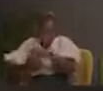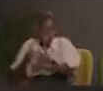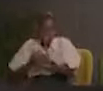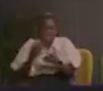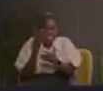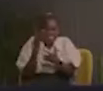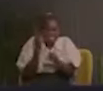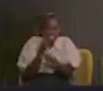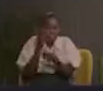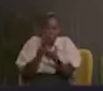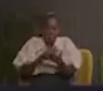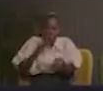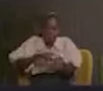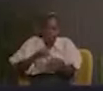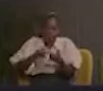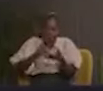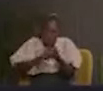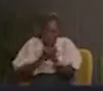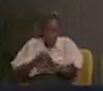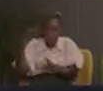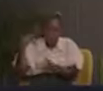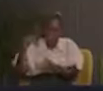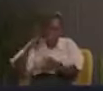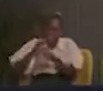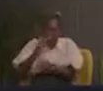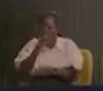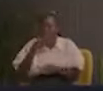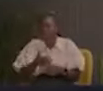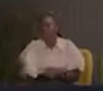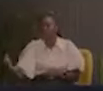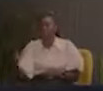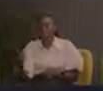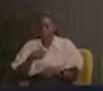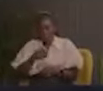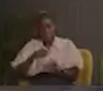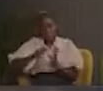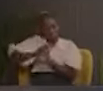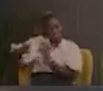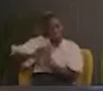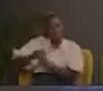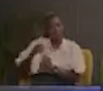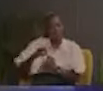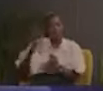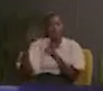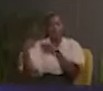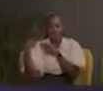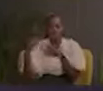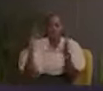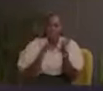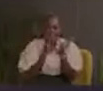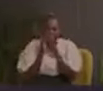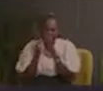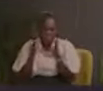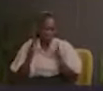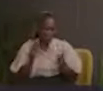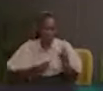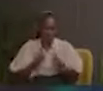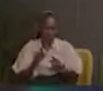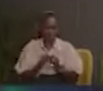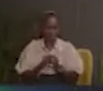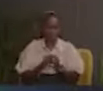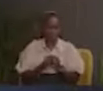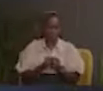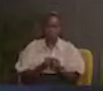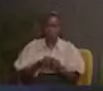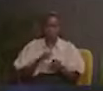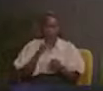to gain mastery in spiritual things. I am an advocate of responsible Christianity, not